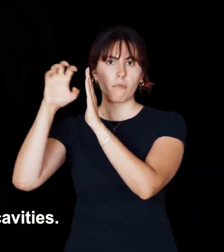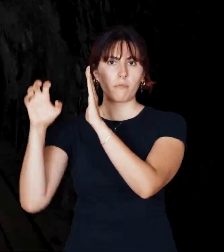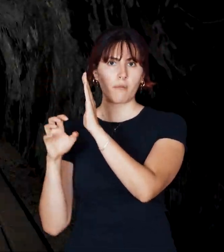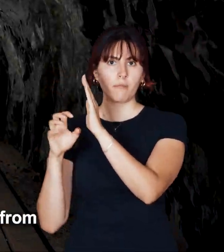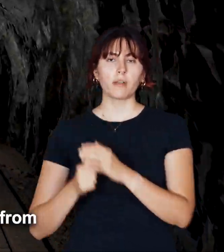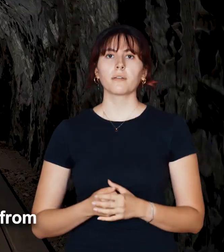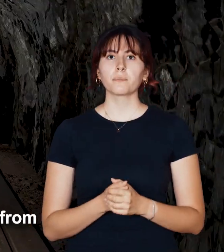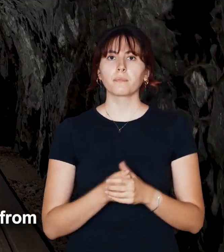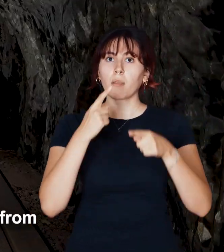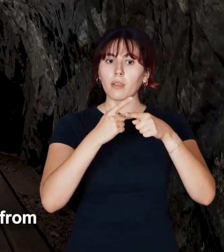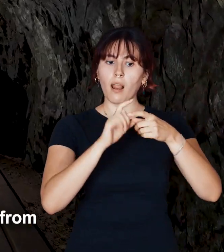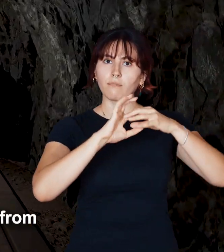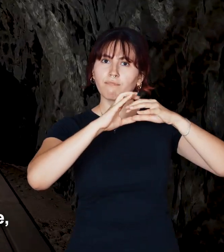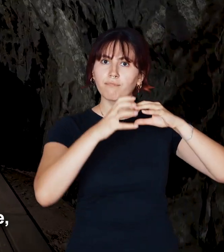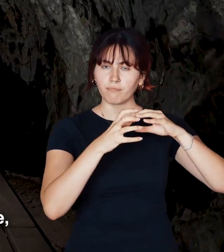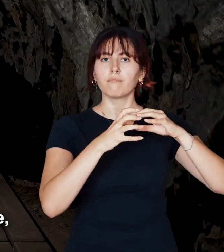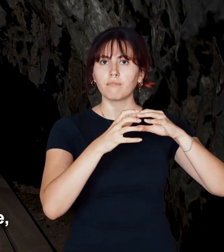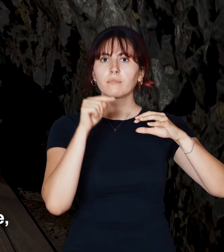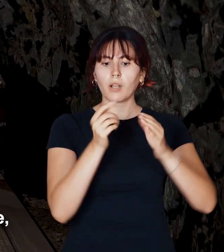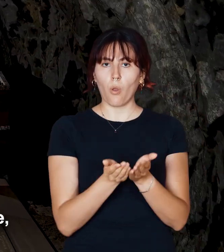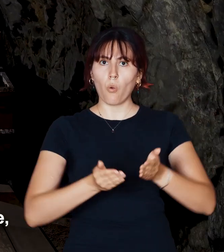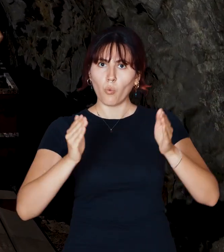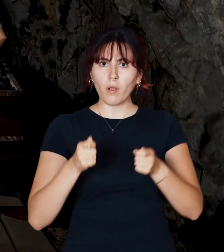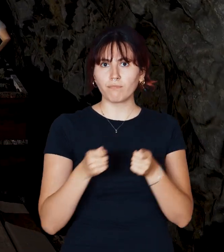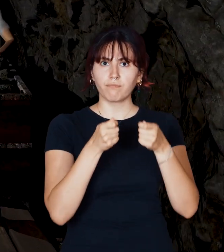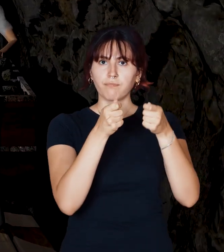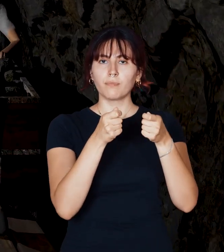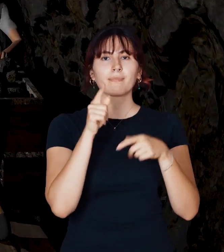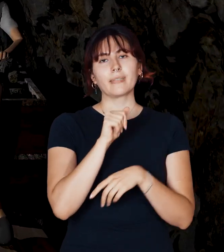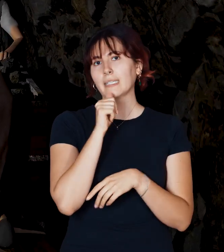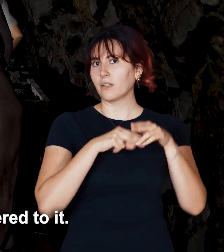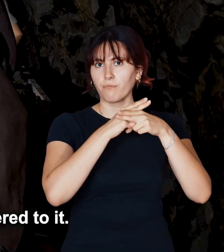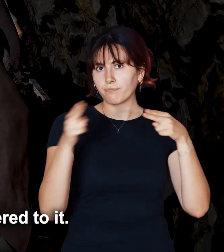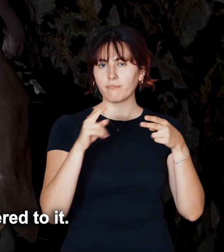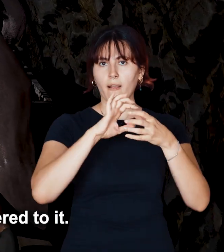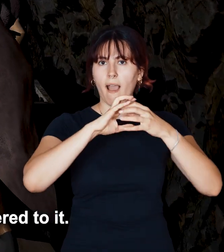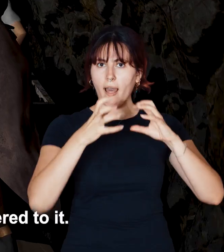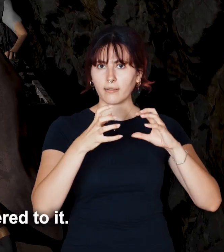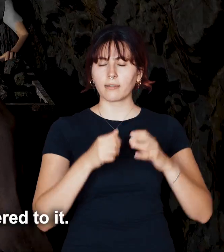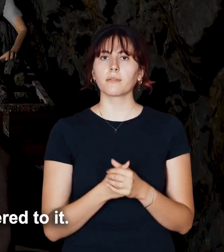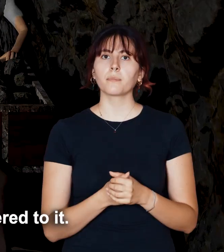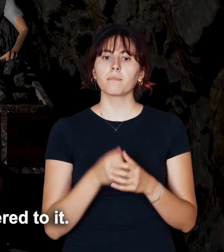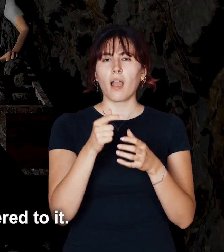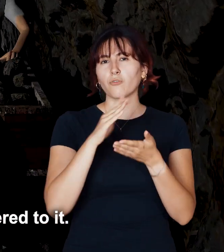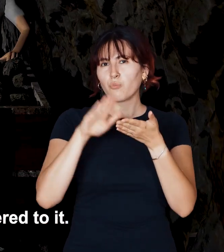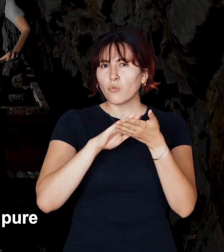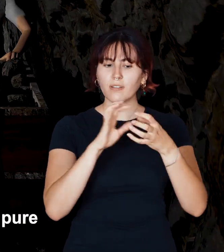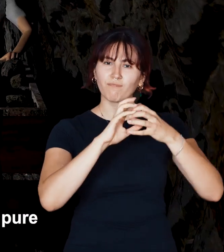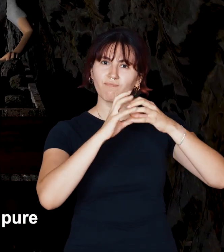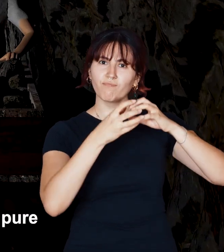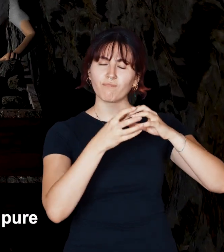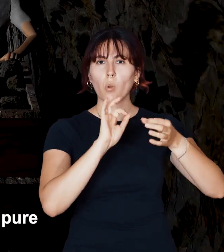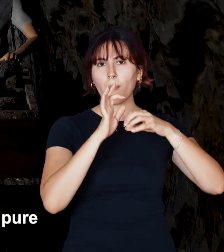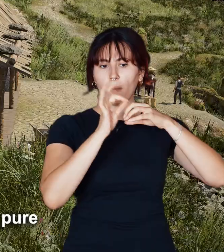cavities. The metal-bearing material retrieved from the pits was rarely pure ore. Impurities were either grown into or adhered to it. The